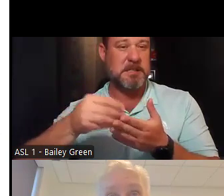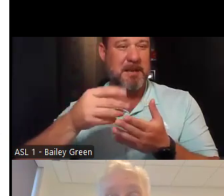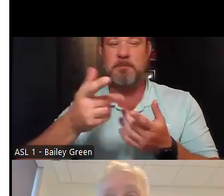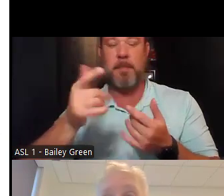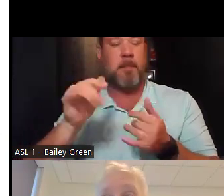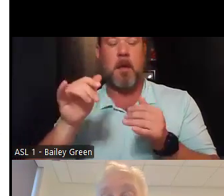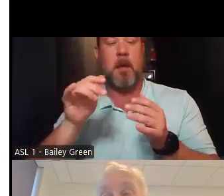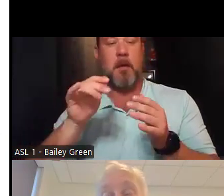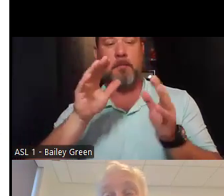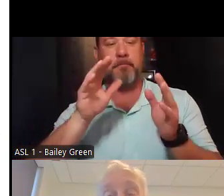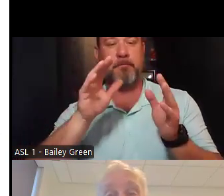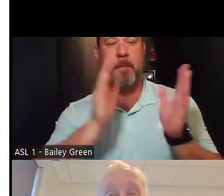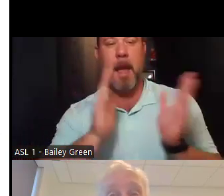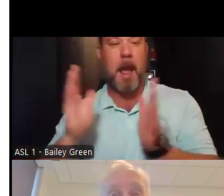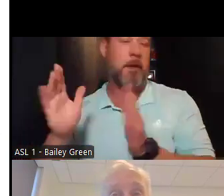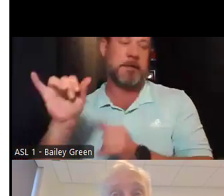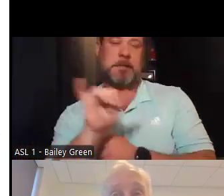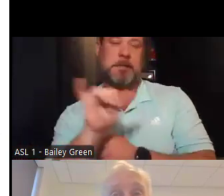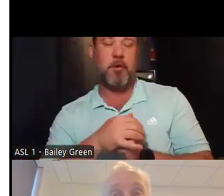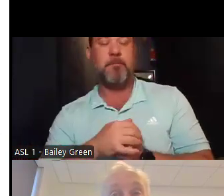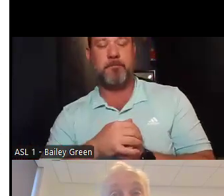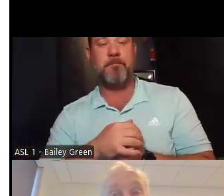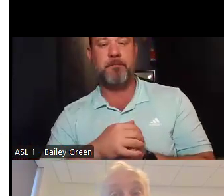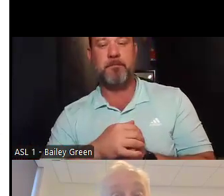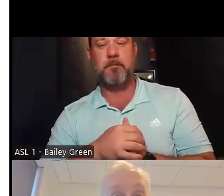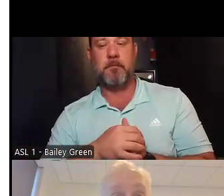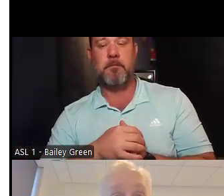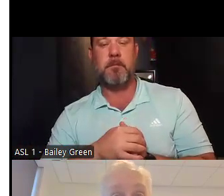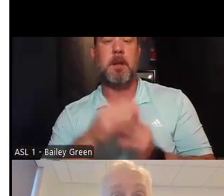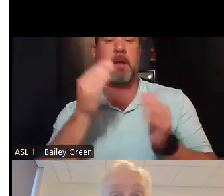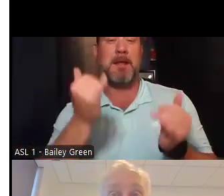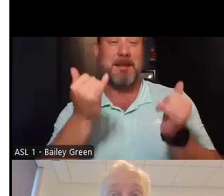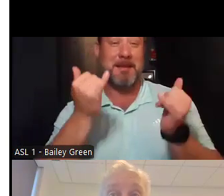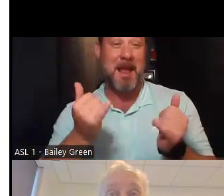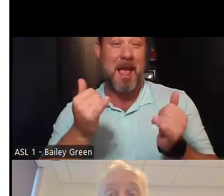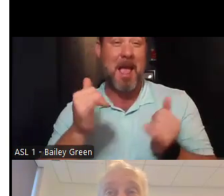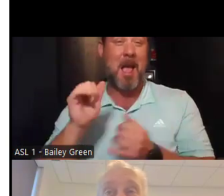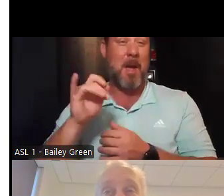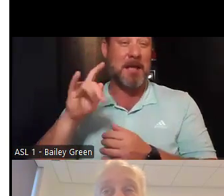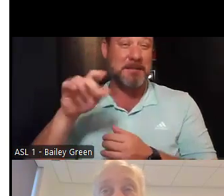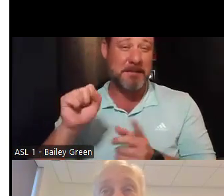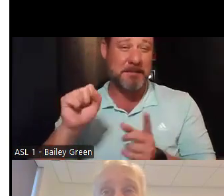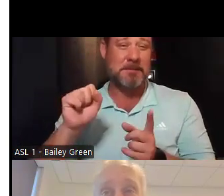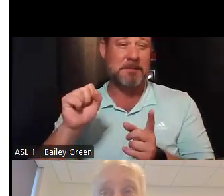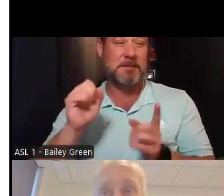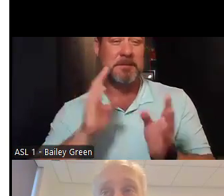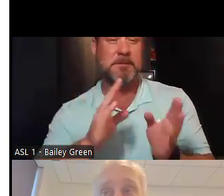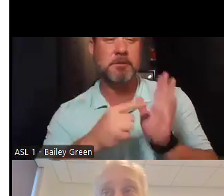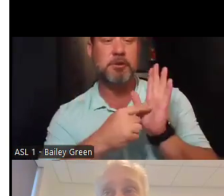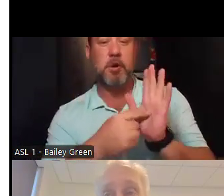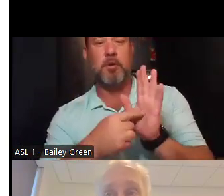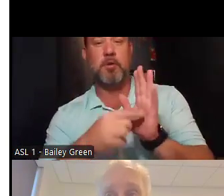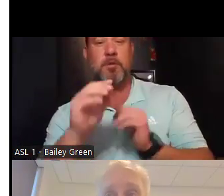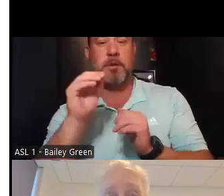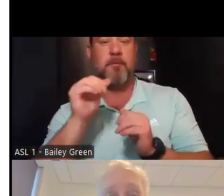similar. So now let's go to the next slide and bring assets into the picture. And so this slide shows the percentage of